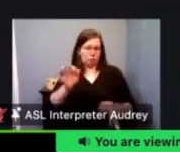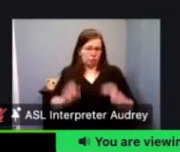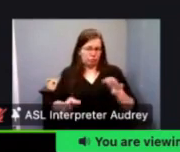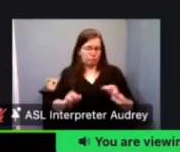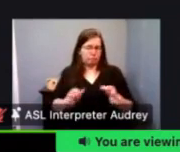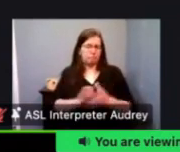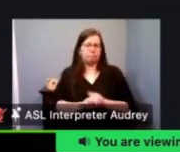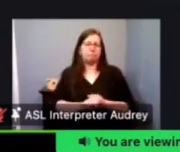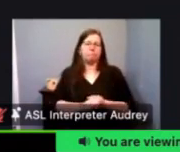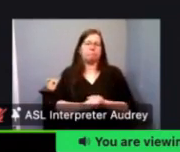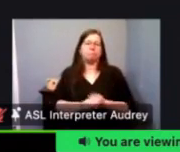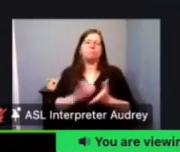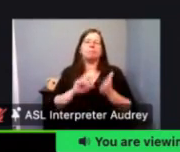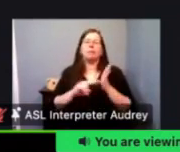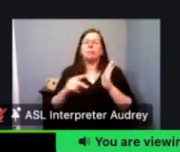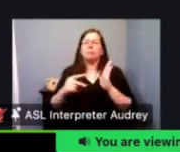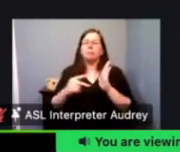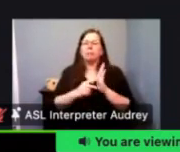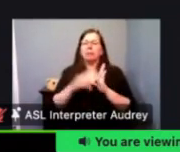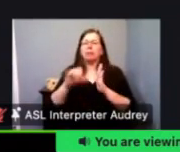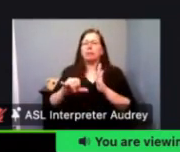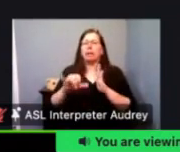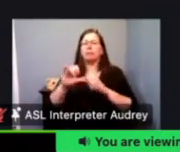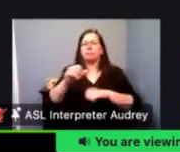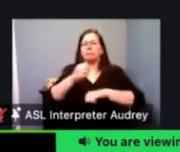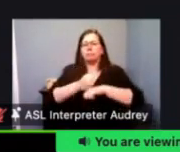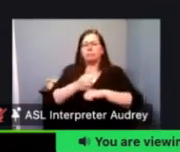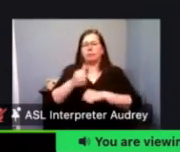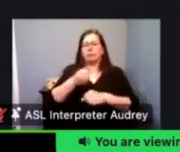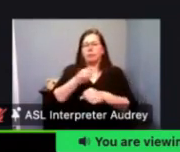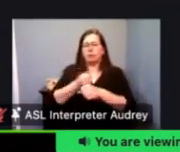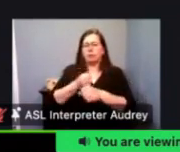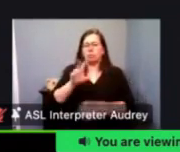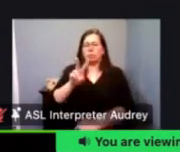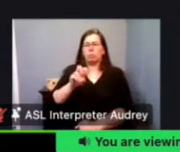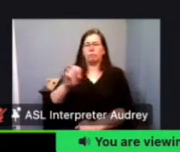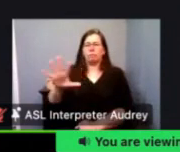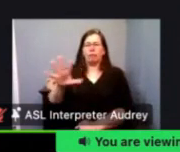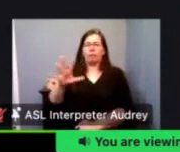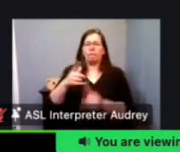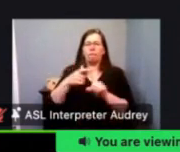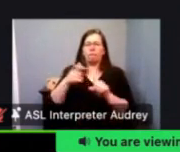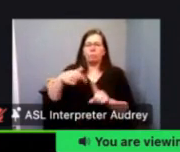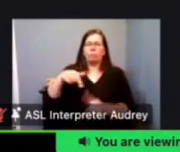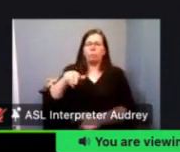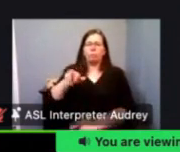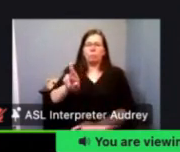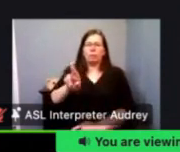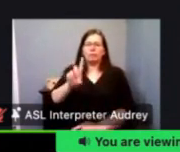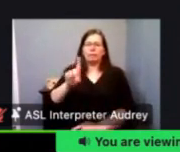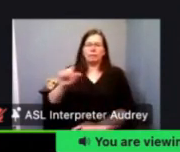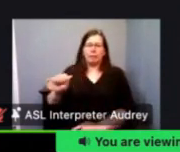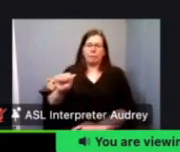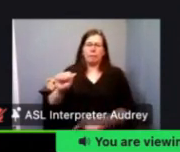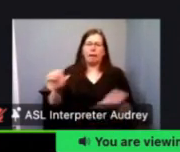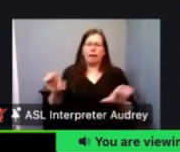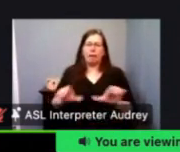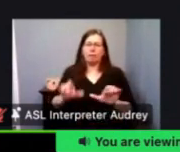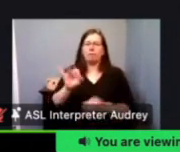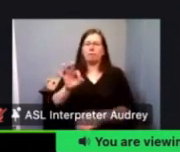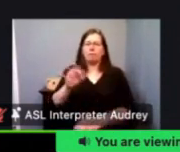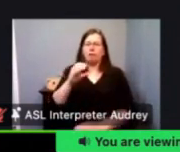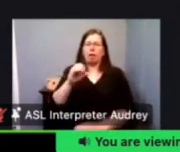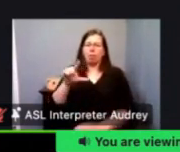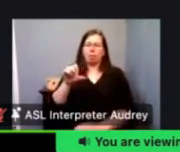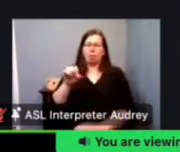justice is it was a framework created in 2005 by queer disabled activists of color, Hattie Byrne,